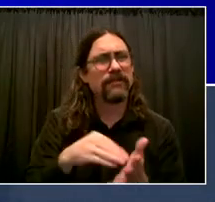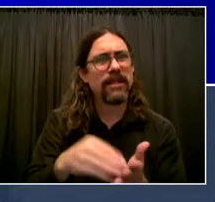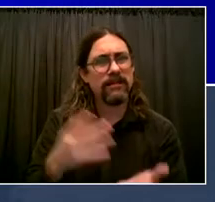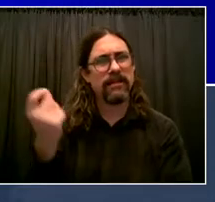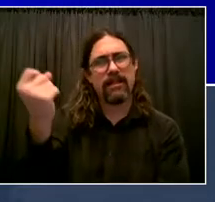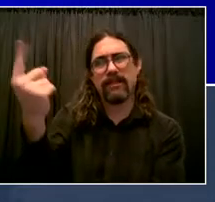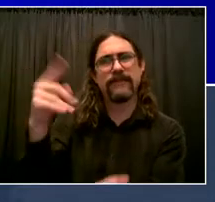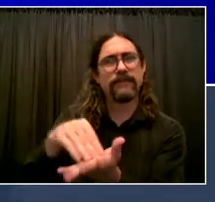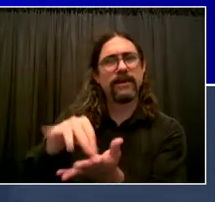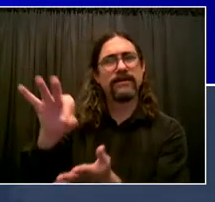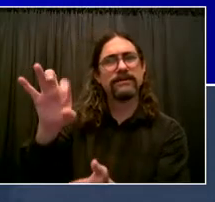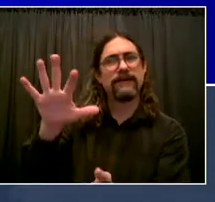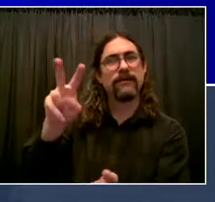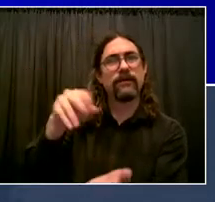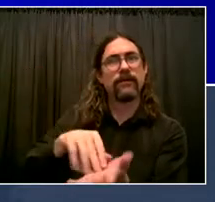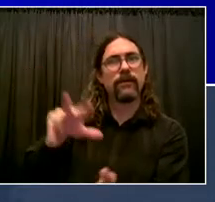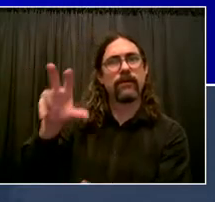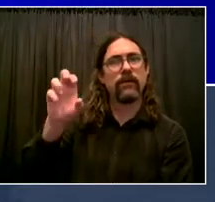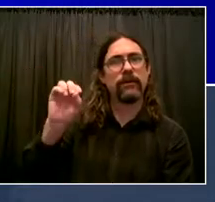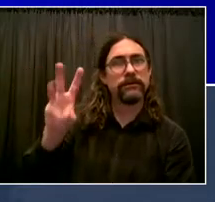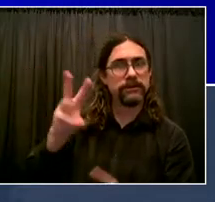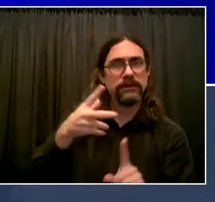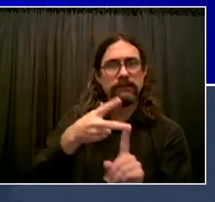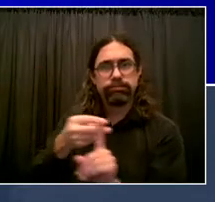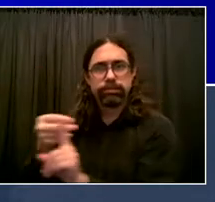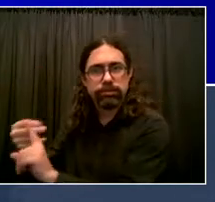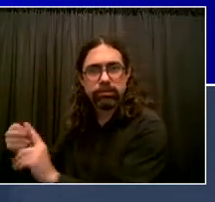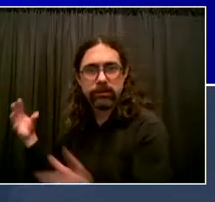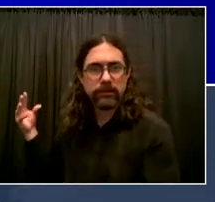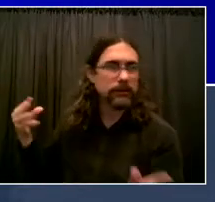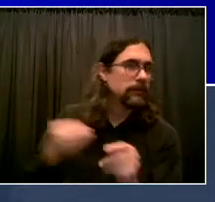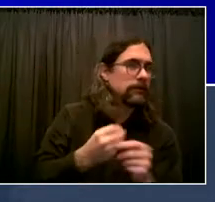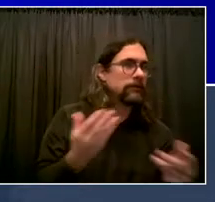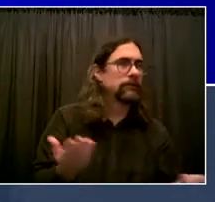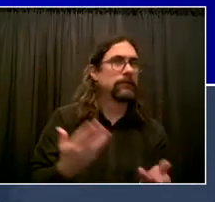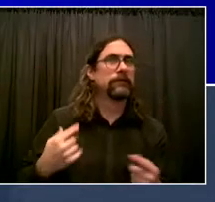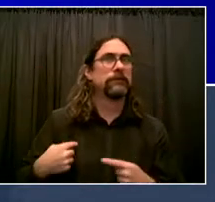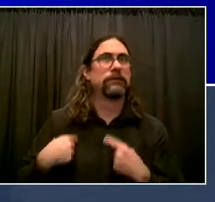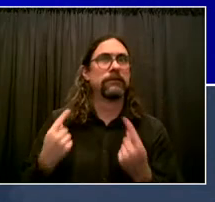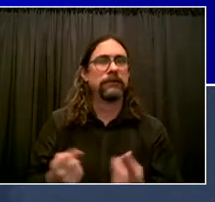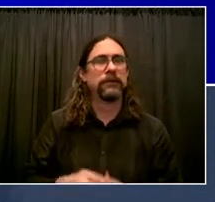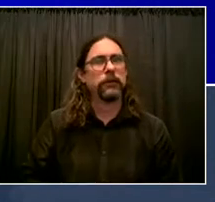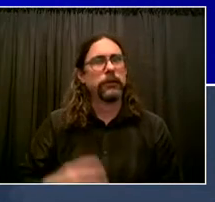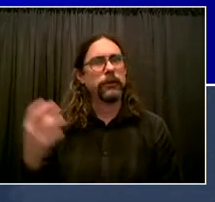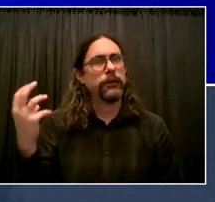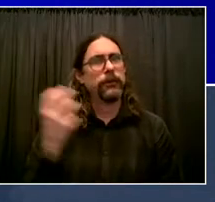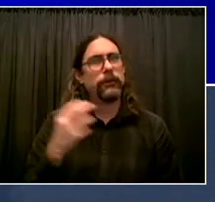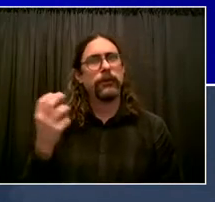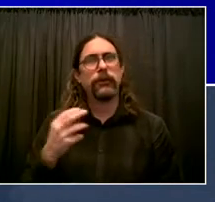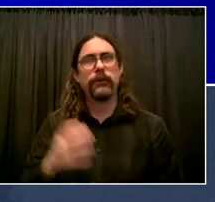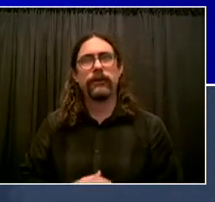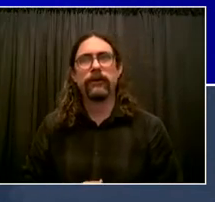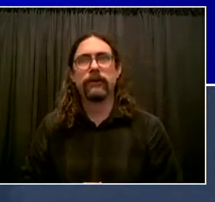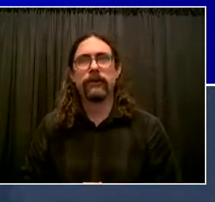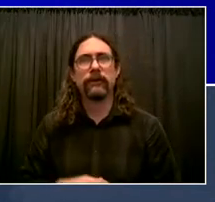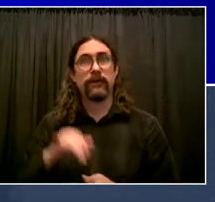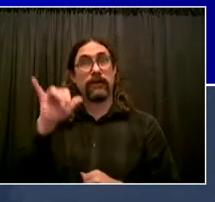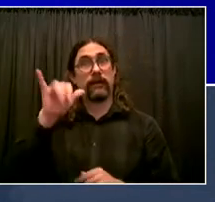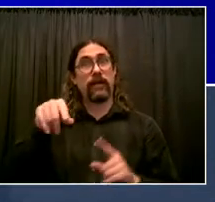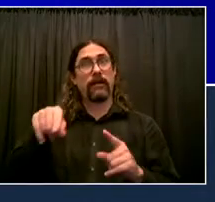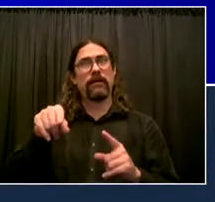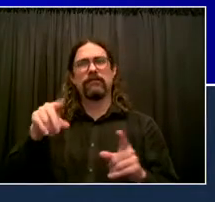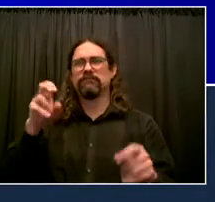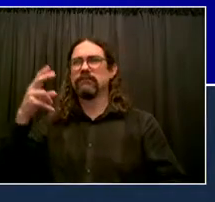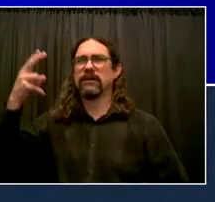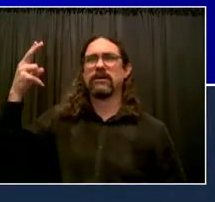11,952,306 doses from the beginning. Again, by far, overwhelmingly the largest vaccination effort in the history of New York City. Number two, daily